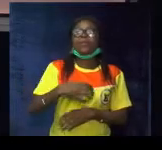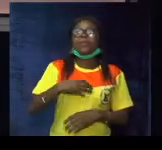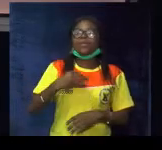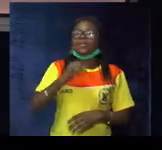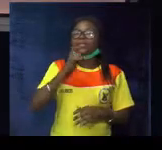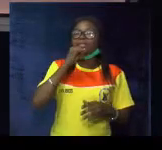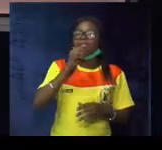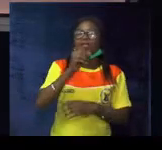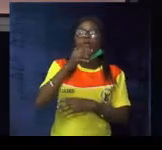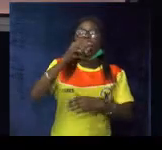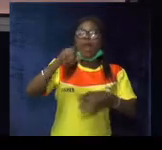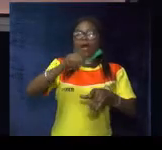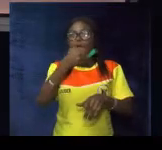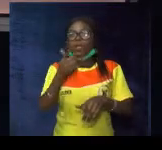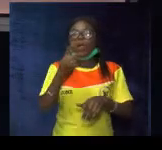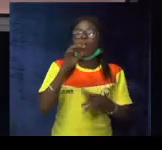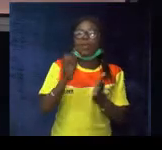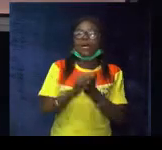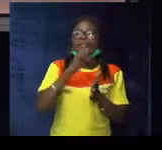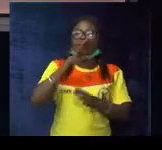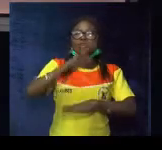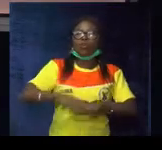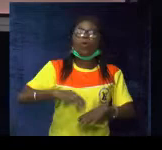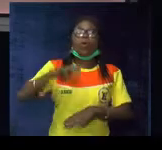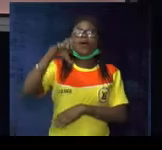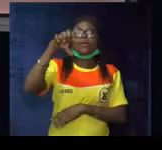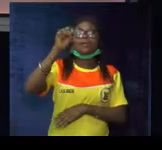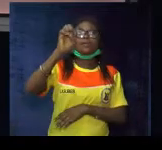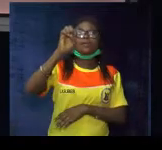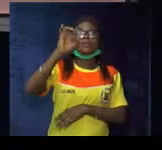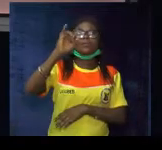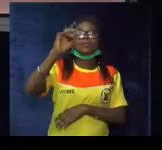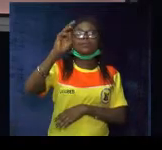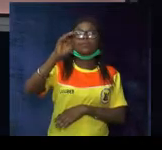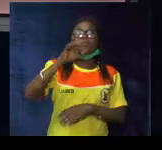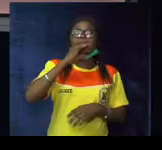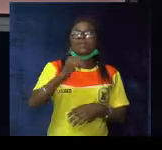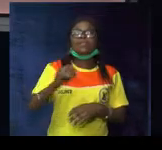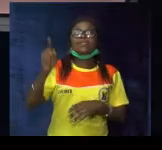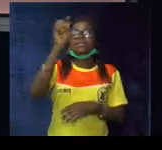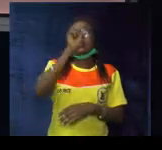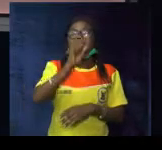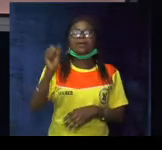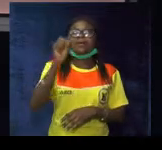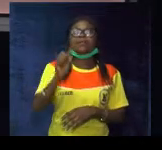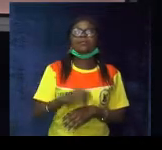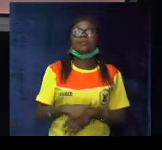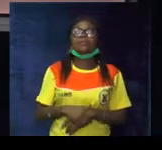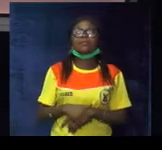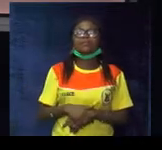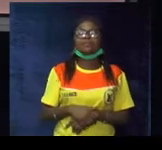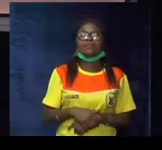call a semicircle. Now we have a special sector which we call a quadrant.